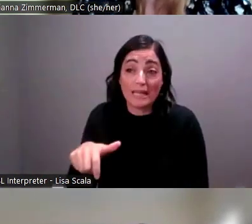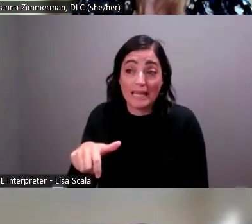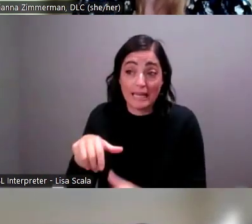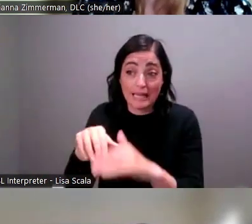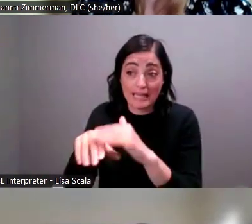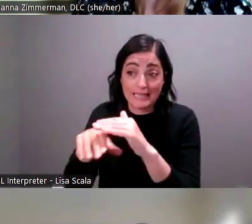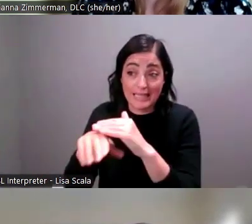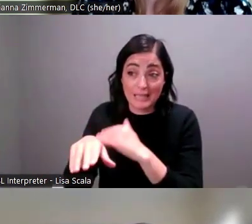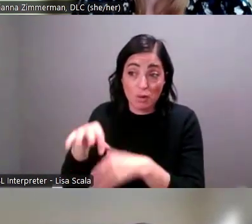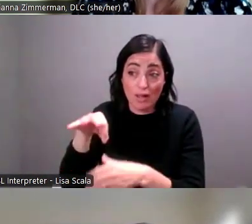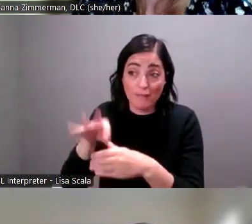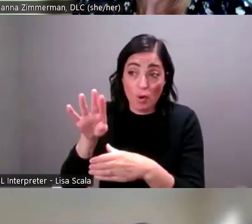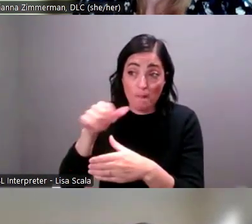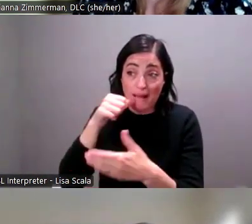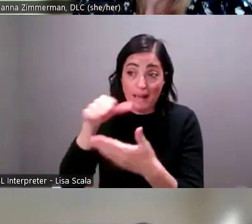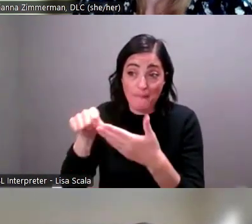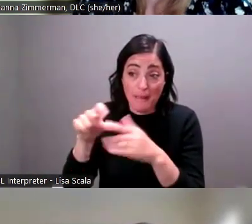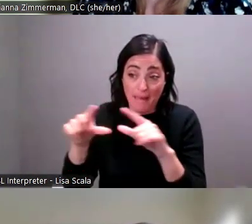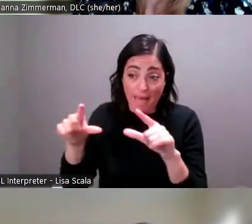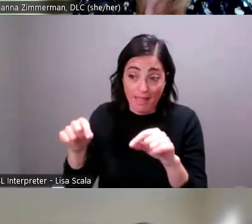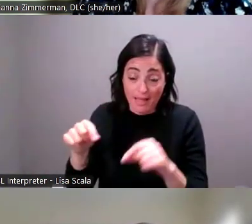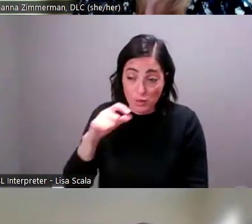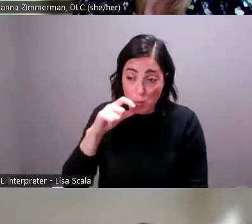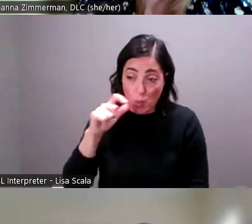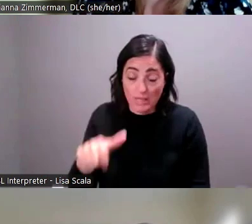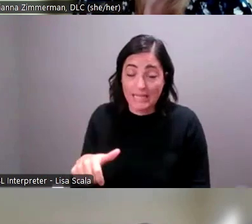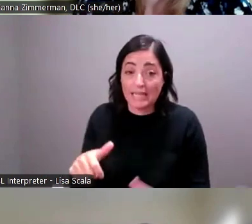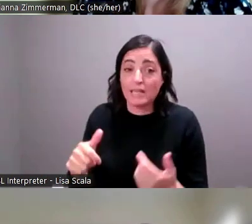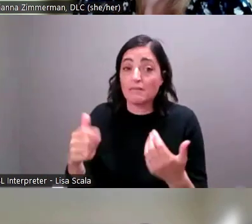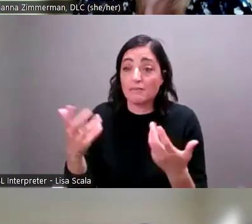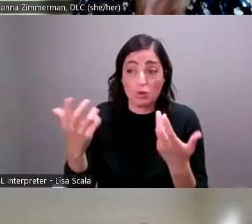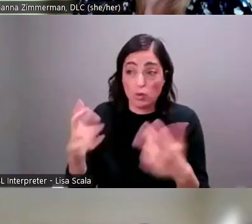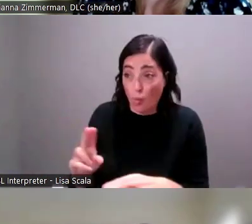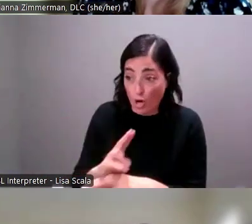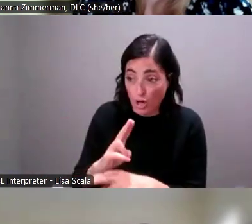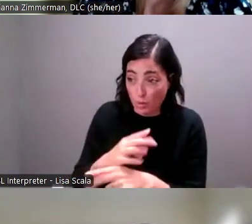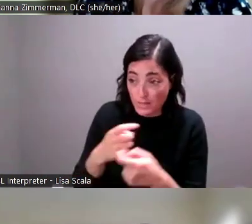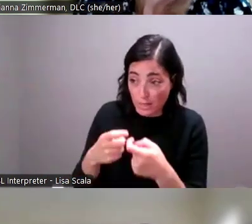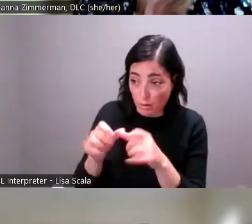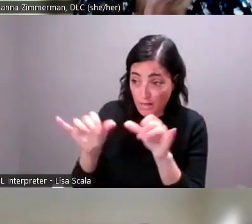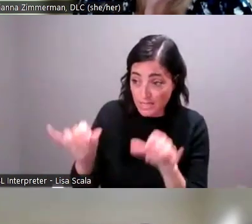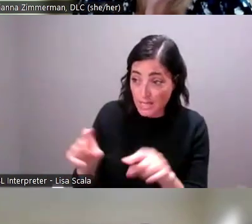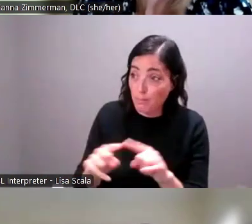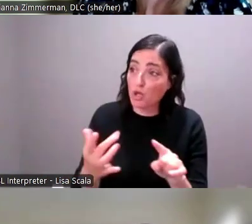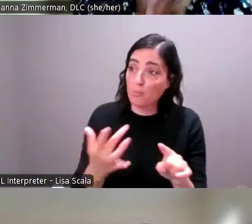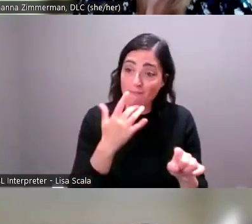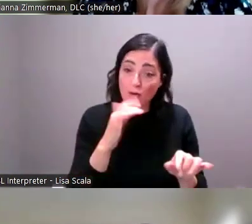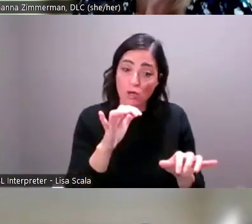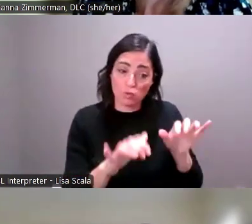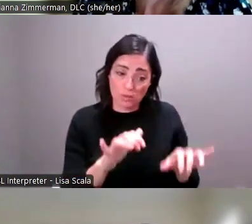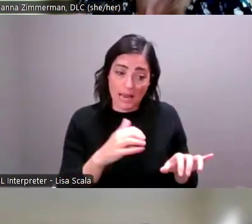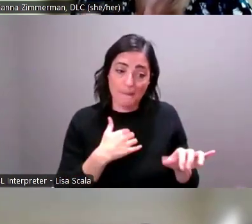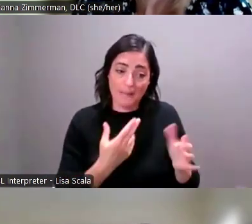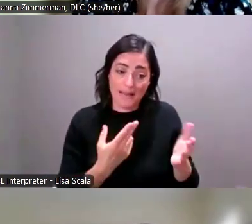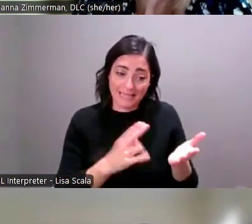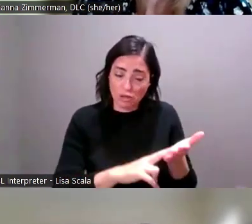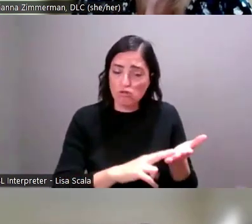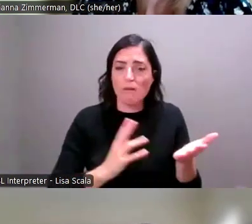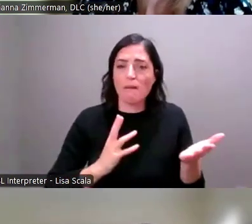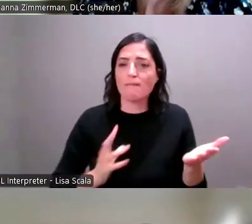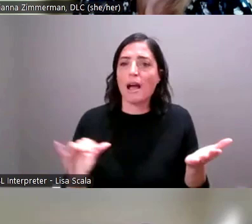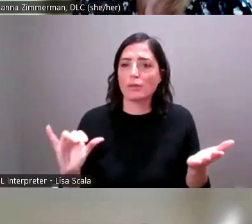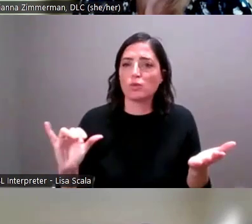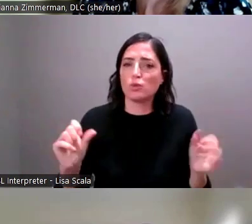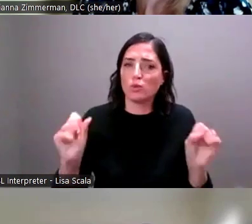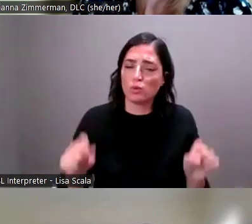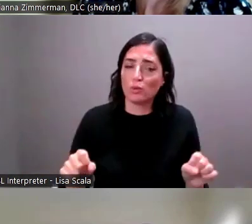by mail ballot, you don't want to use that electronic system, but you just want to typewrite your signature, that's totally fine. You can just